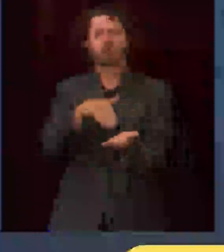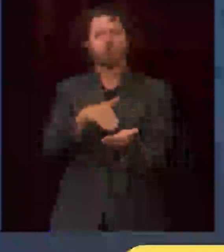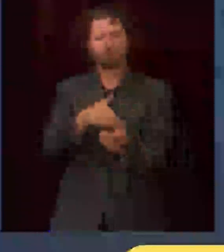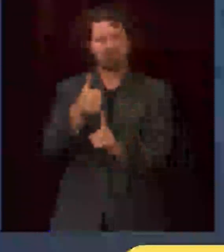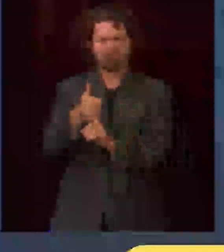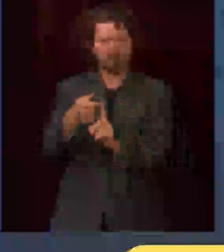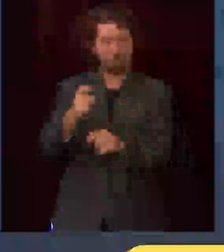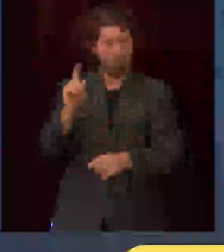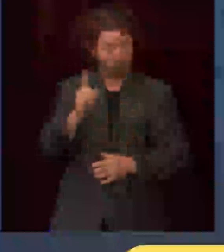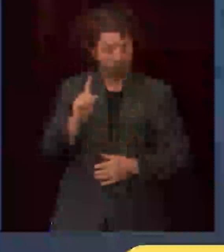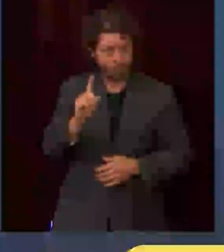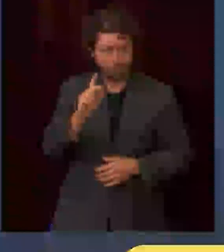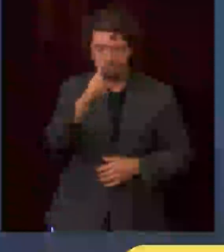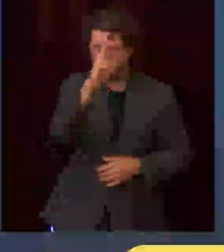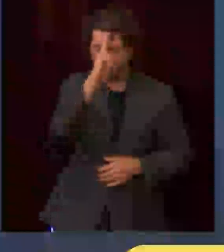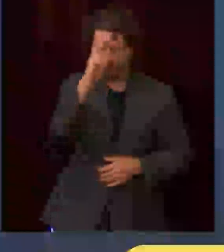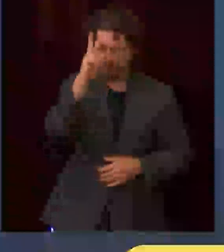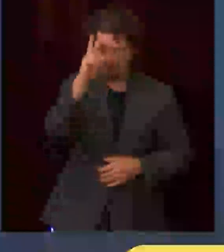masks.